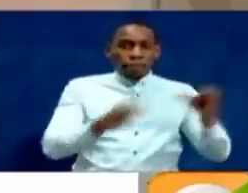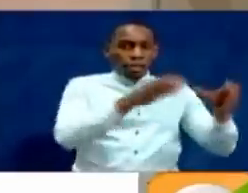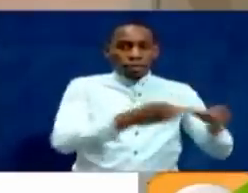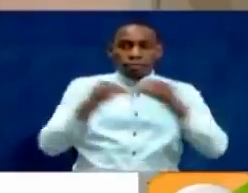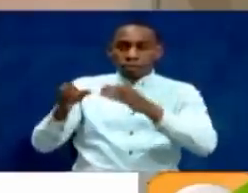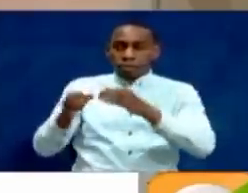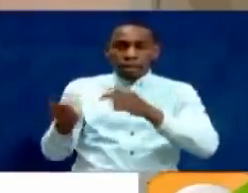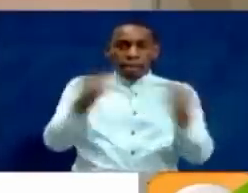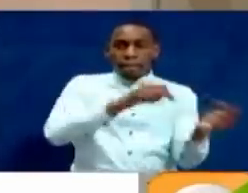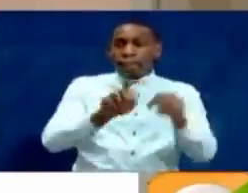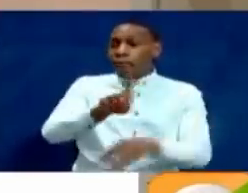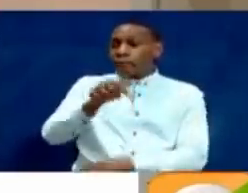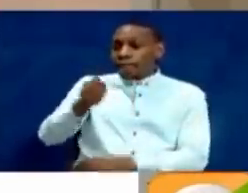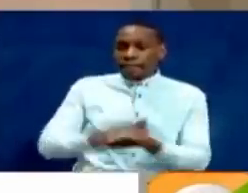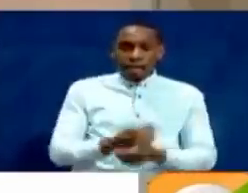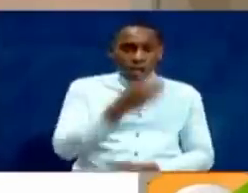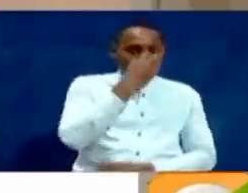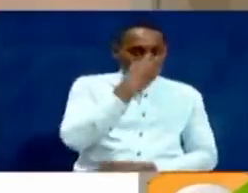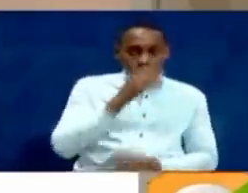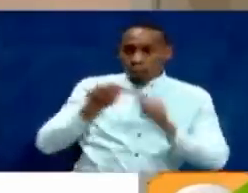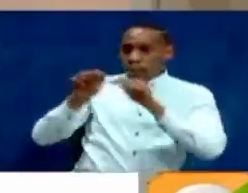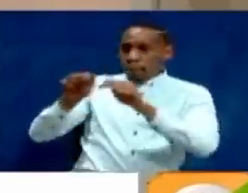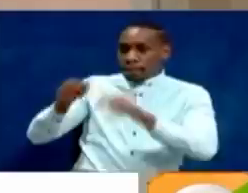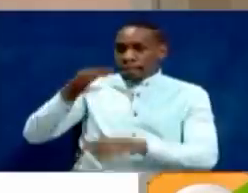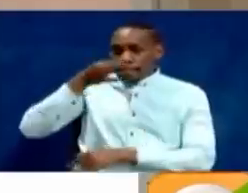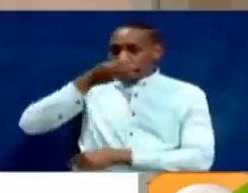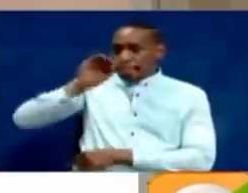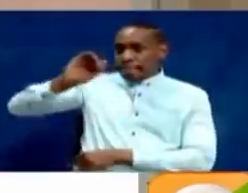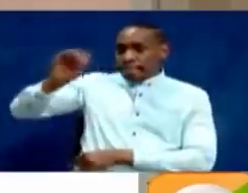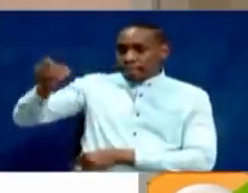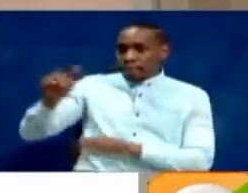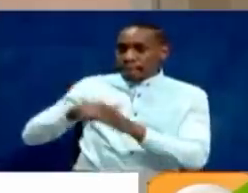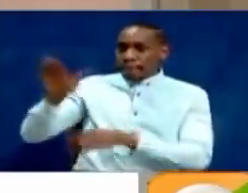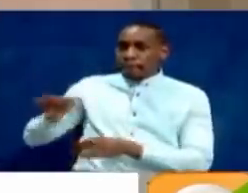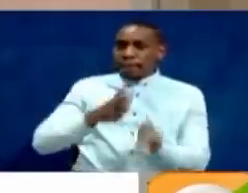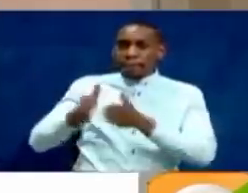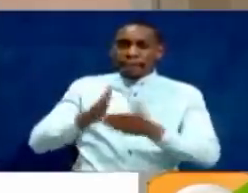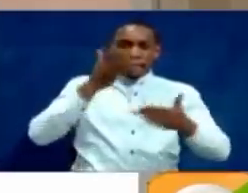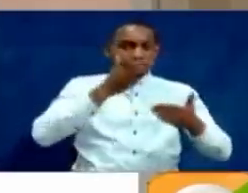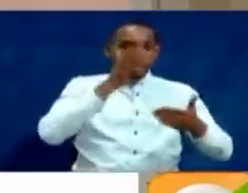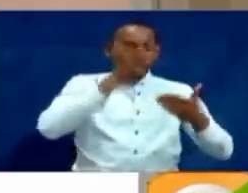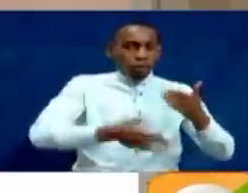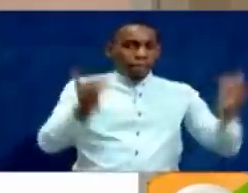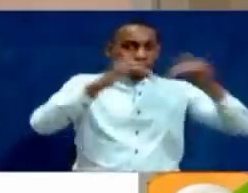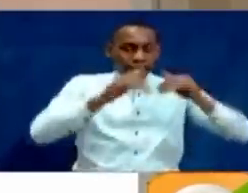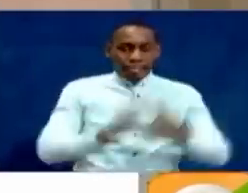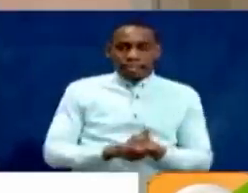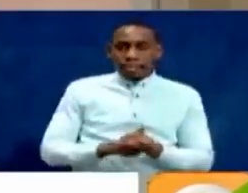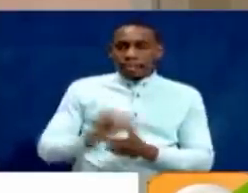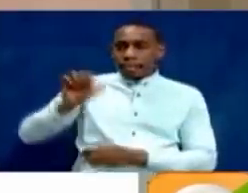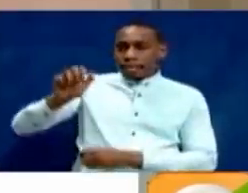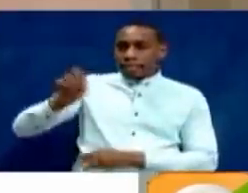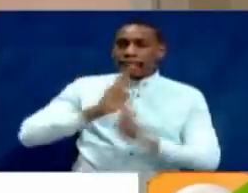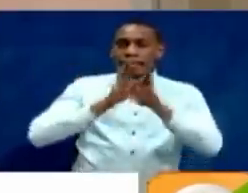into a heckling contest. DP Ruto blasting the Nyeri Town MP for plotting to disrupt his meeting. Sam Ogina